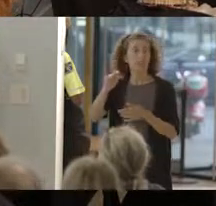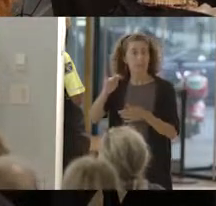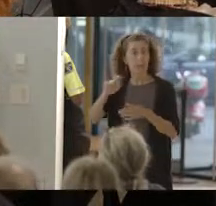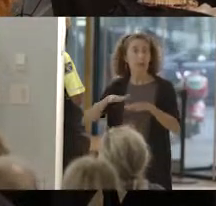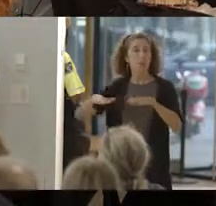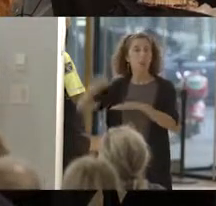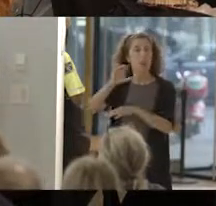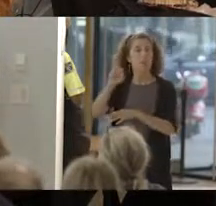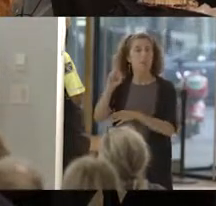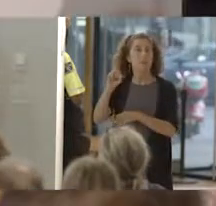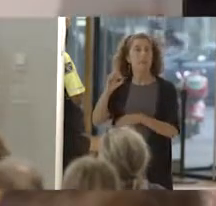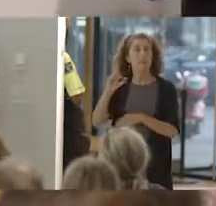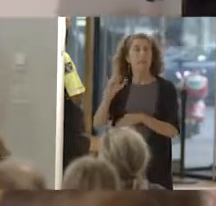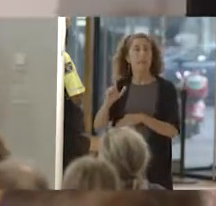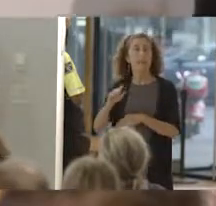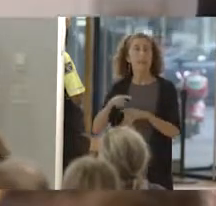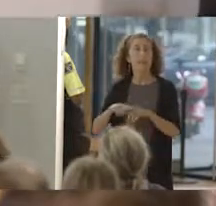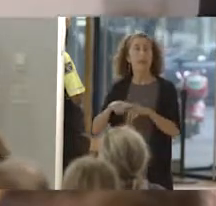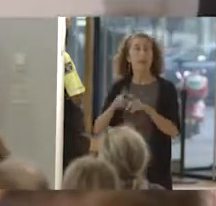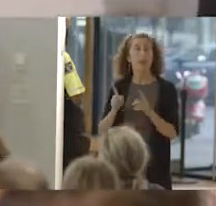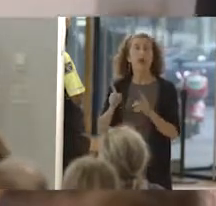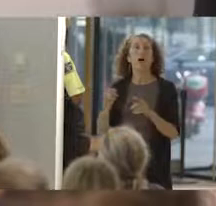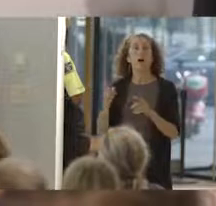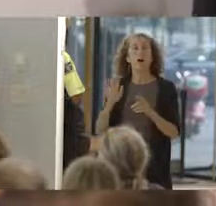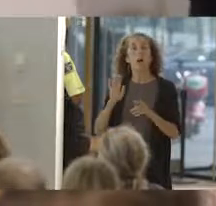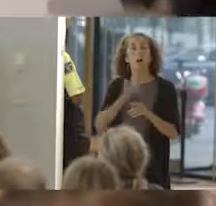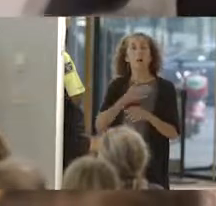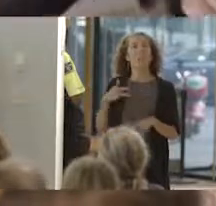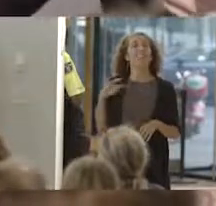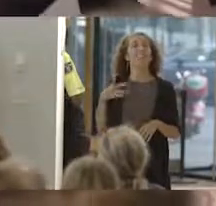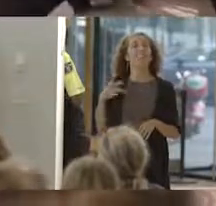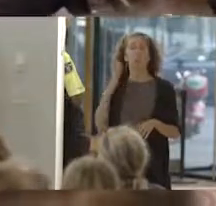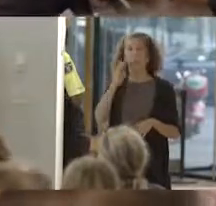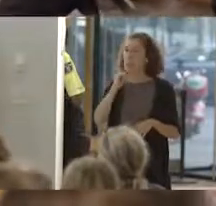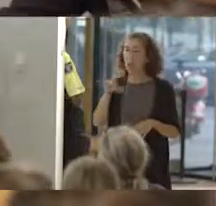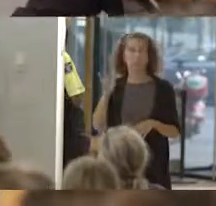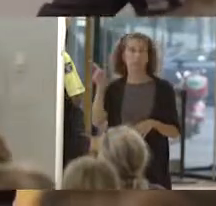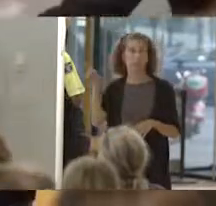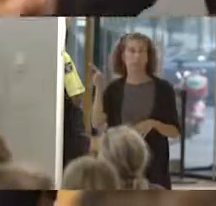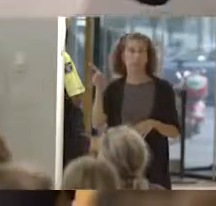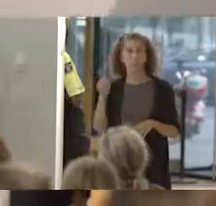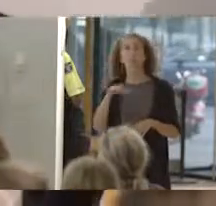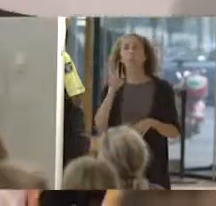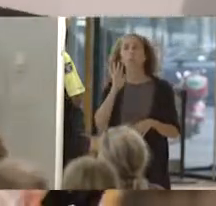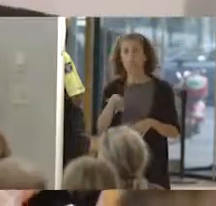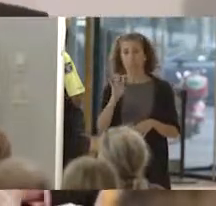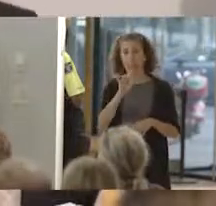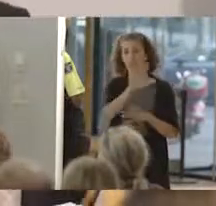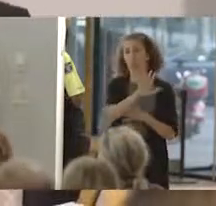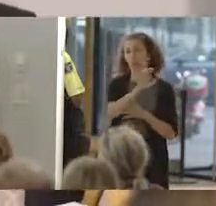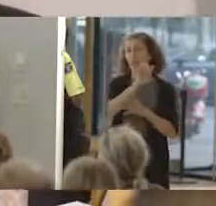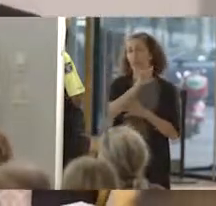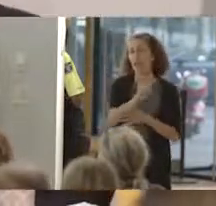team in totality is the first option that we showed, 5A. I don't think that the second option